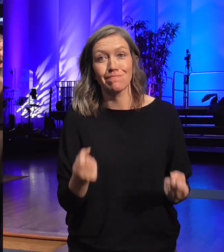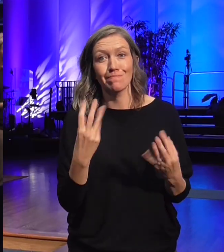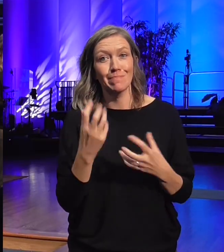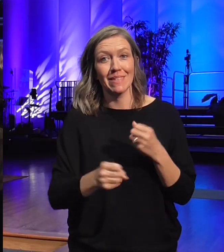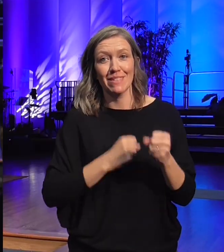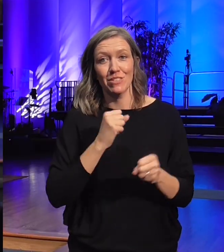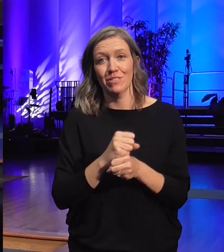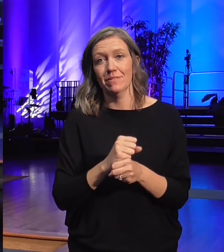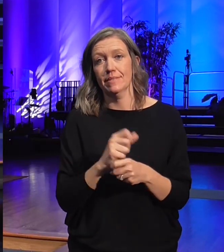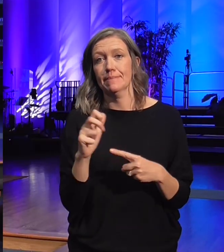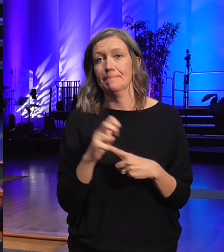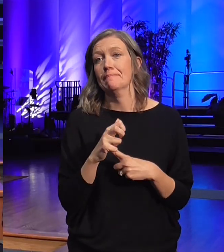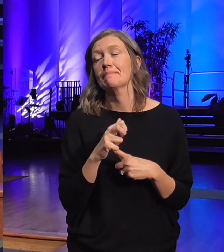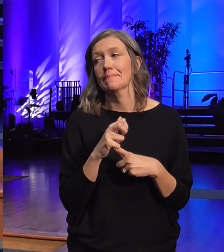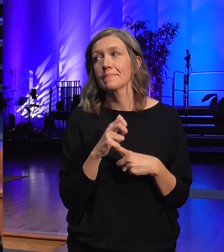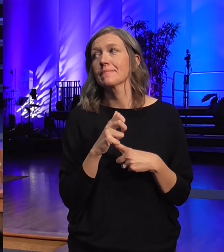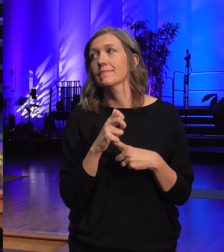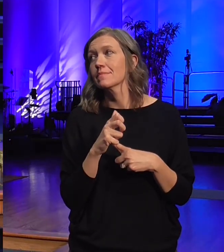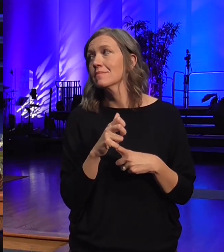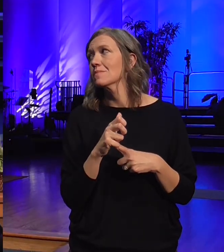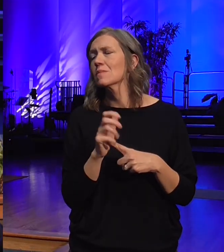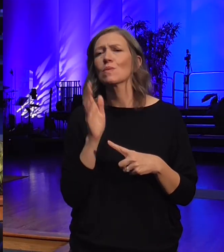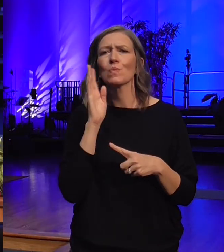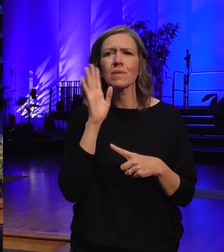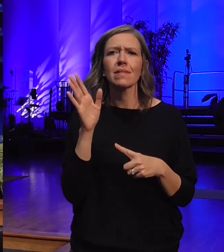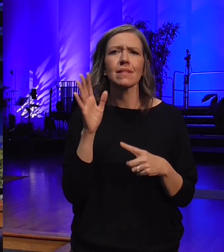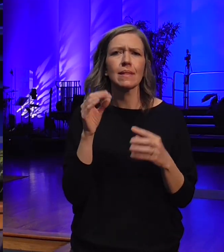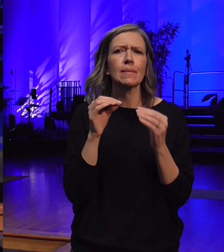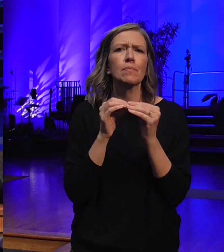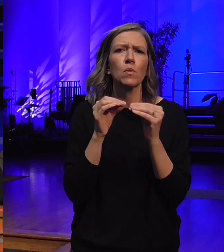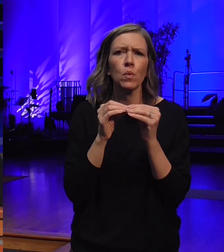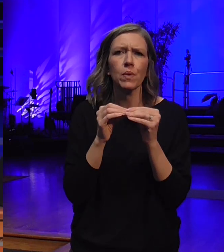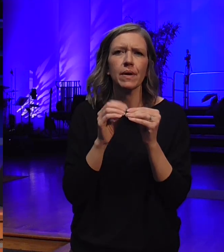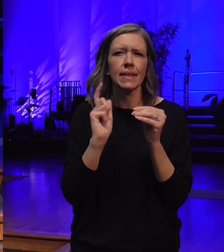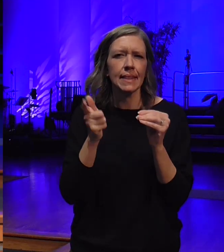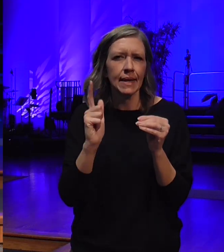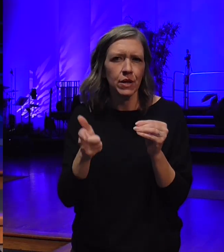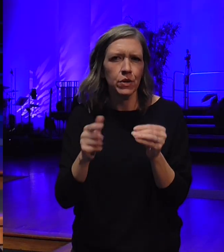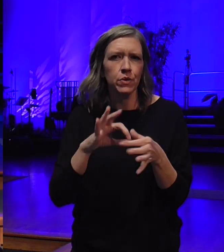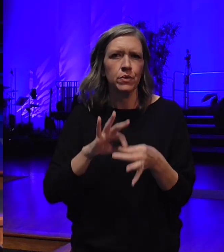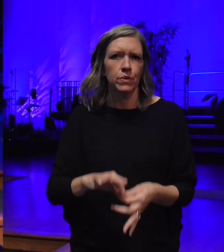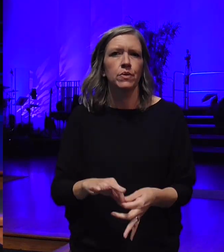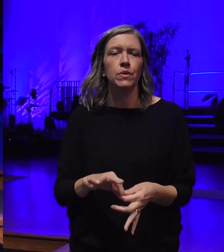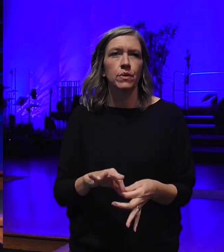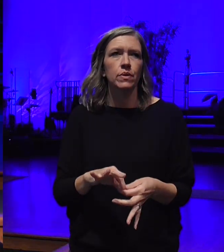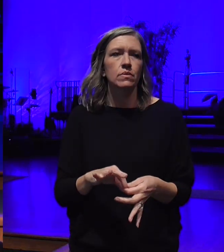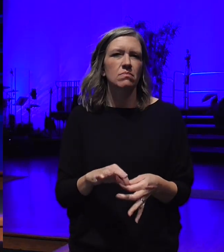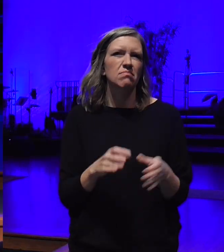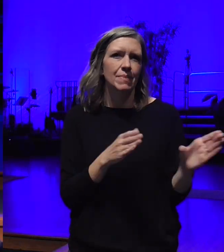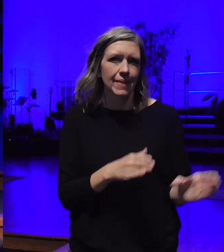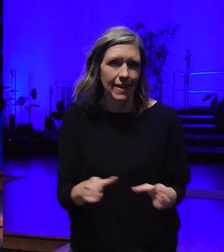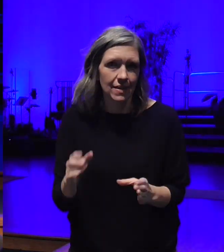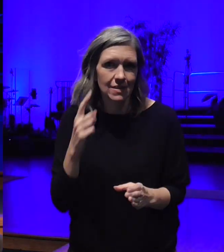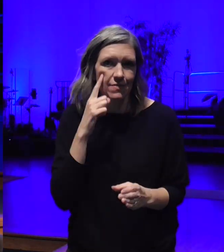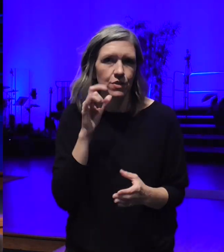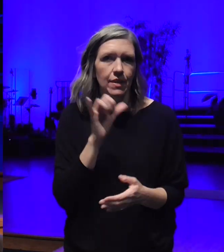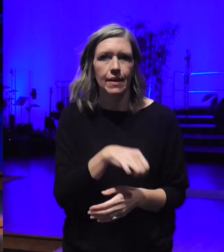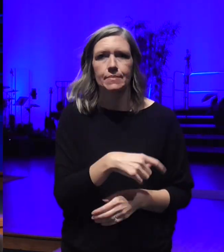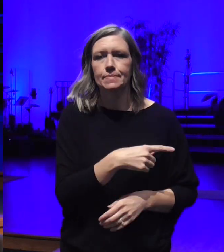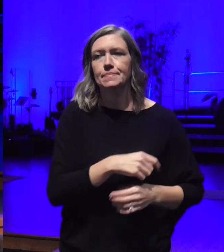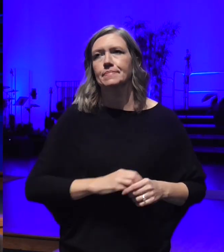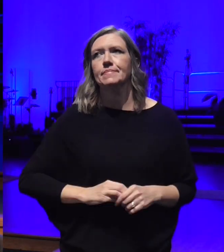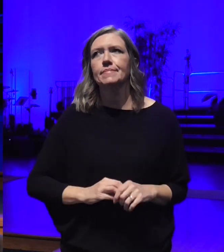years. And there'll be a little bit more later about some things that we have planned.